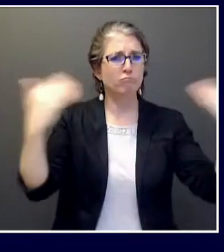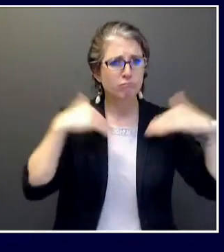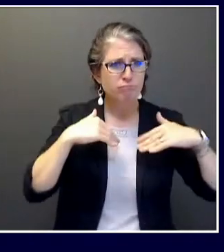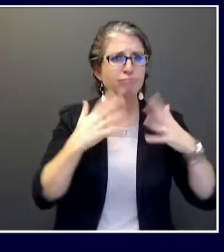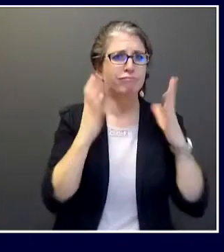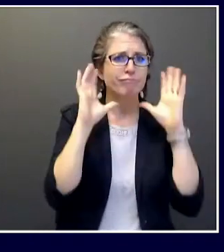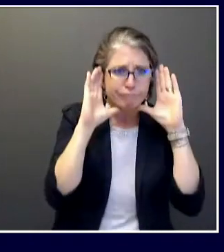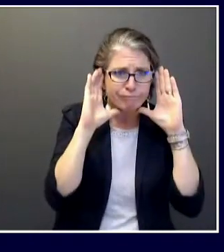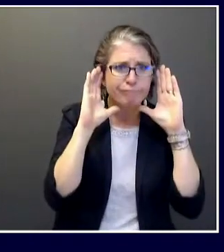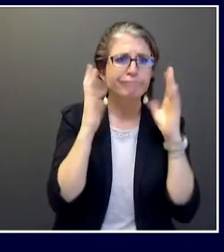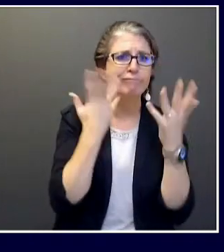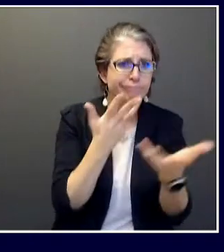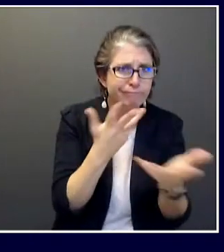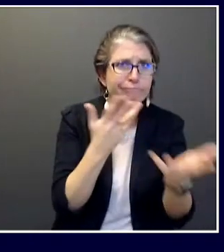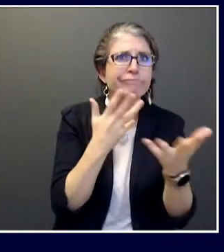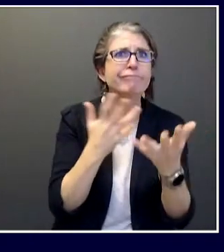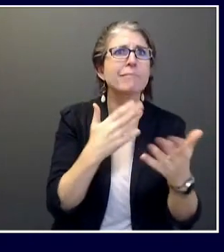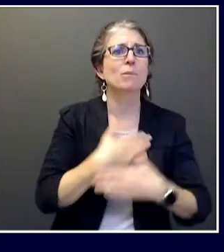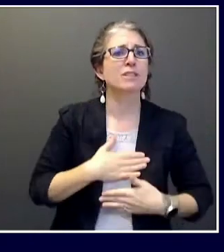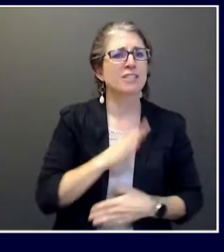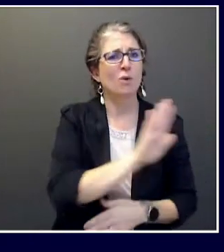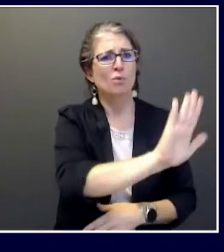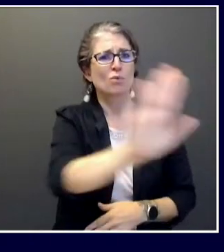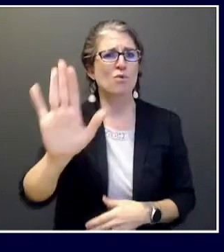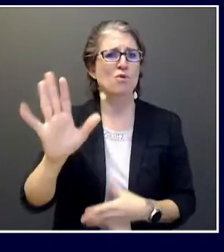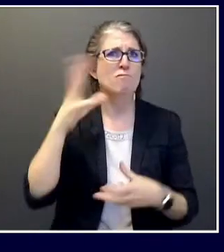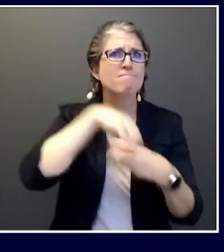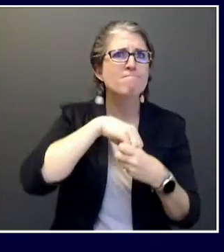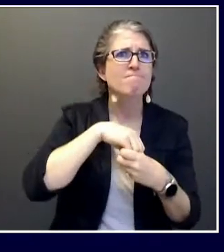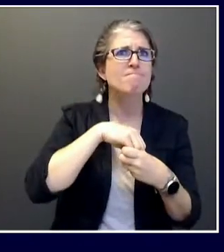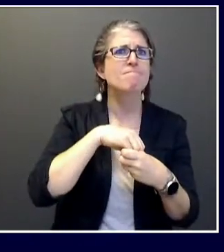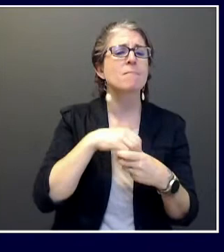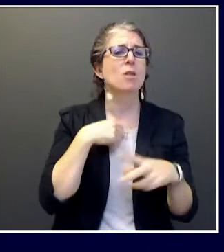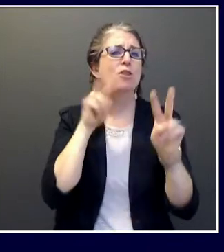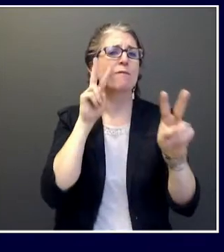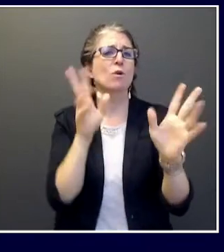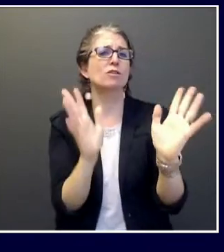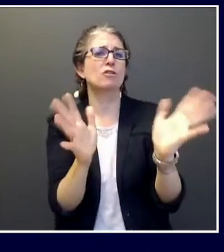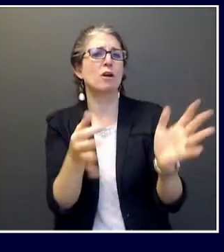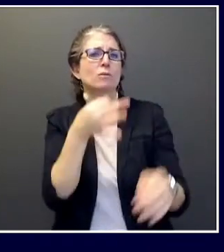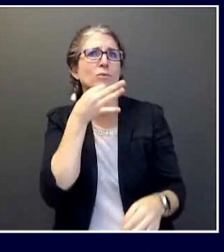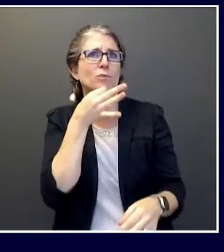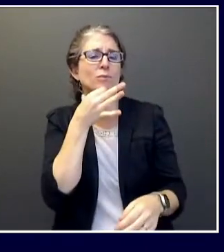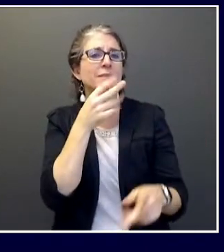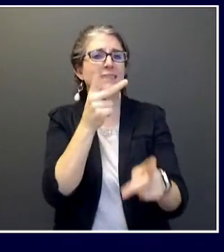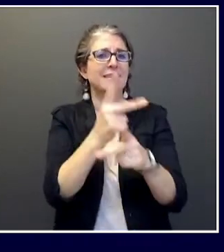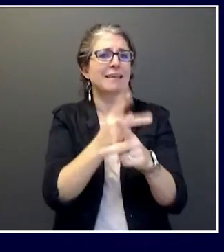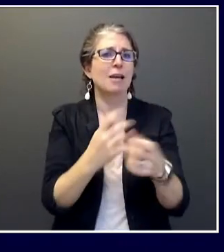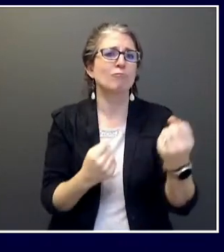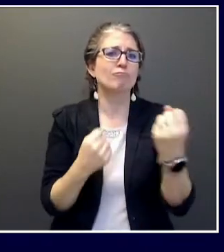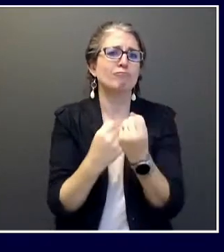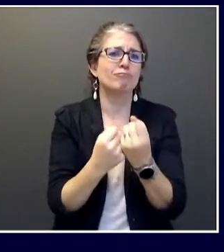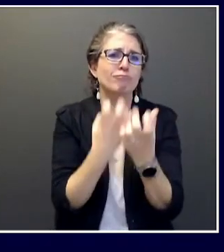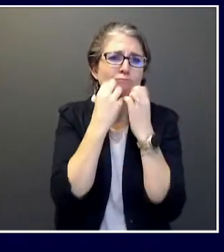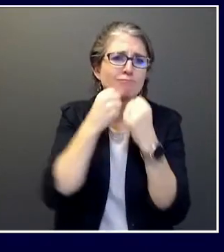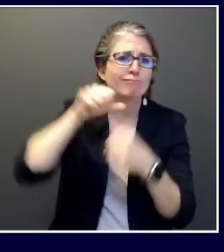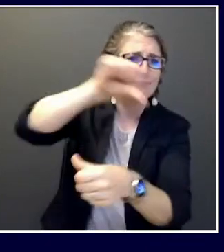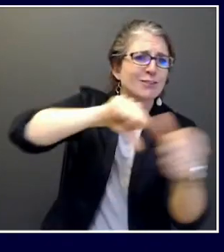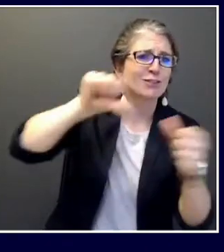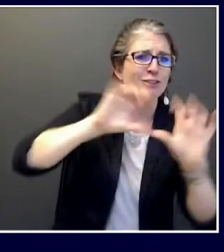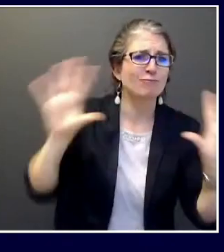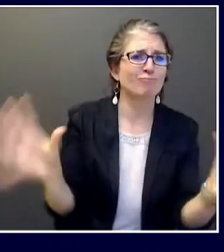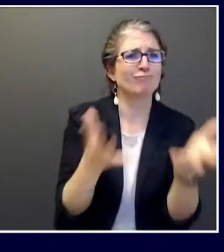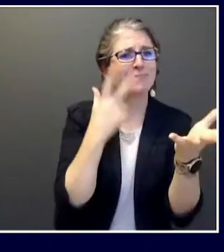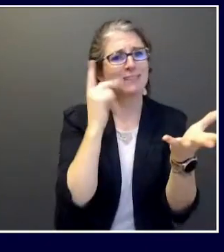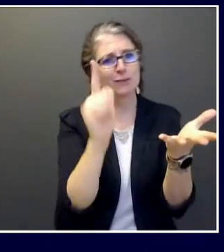us. We very much appreciate it. We look forward to chatting again soon. In the meantime, as always, please be kind and take care of one another. See everyone soon.